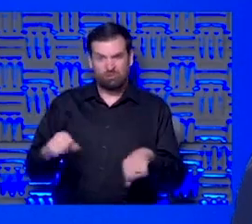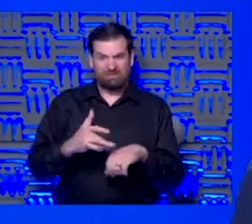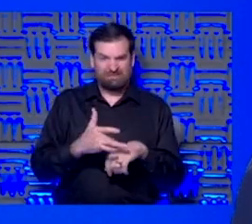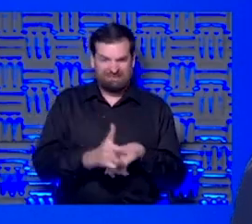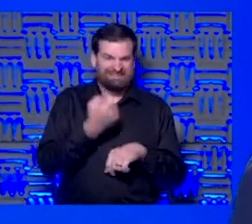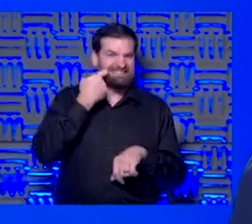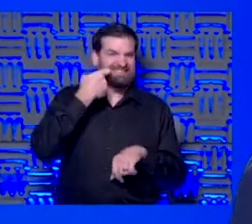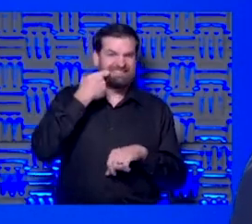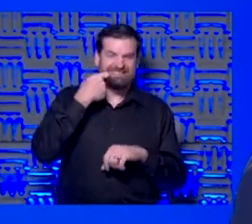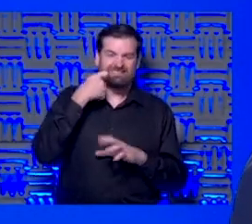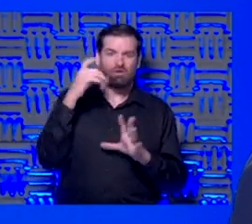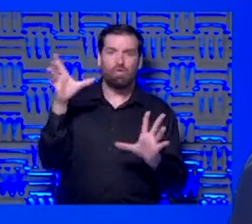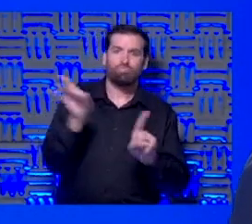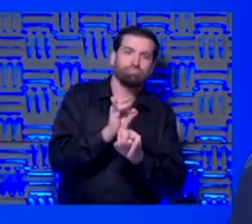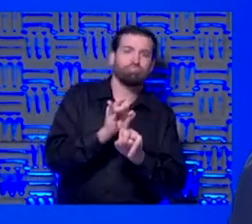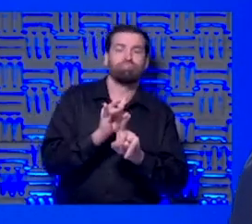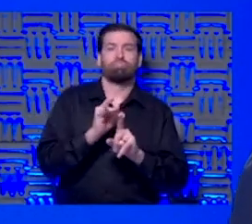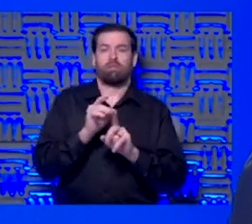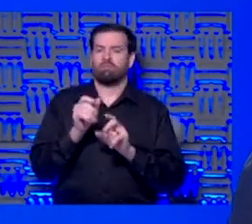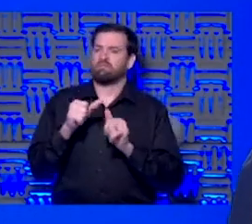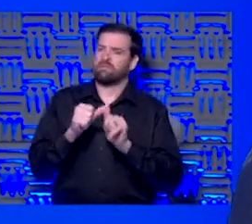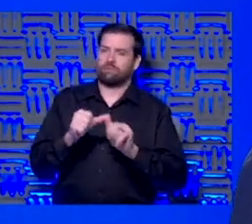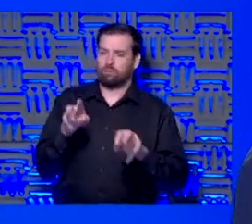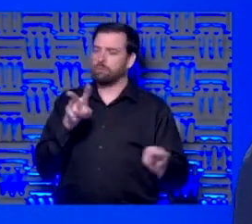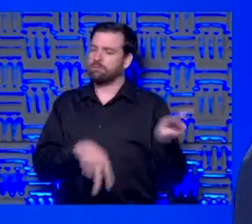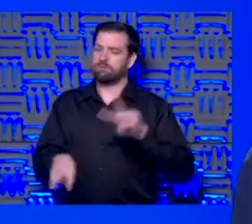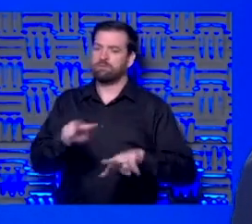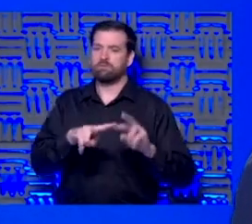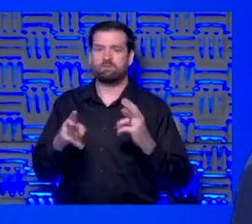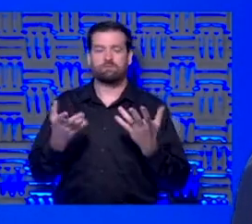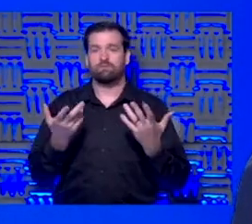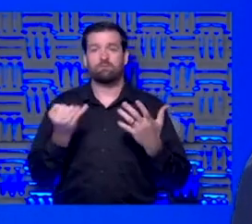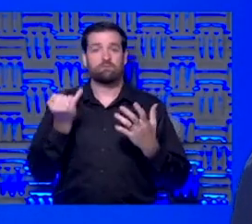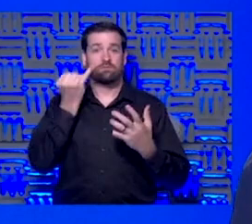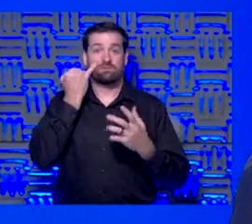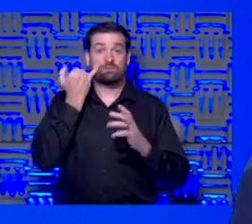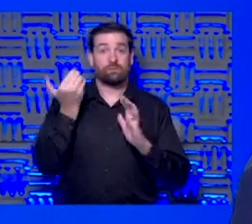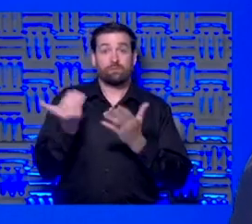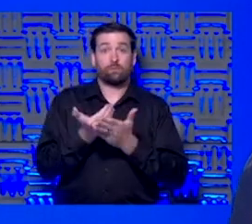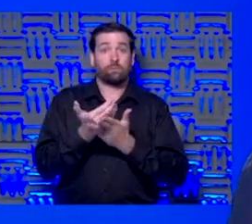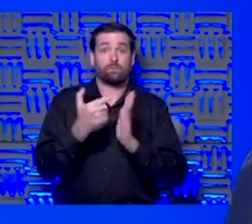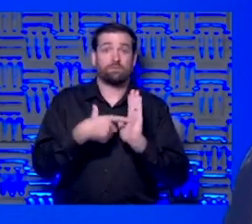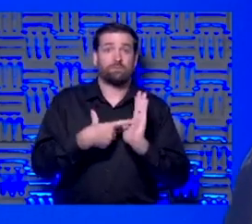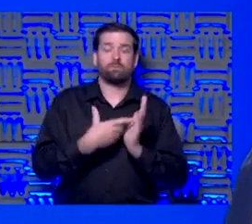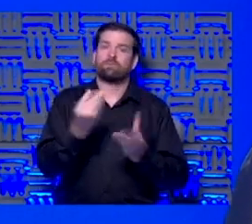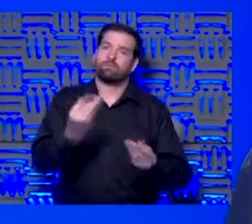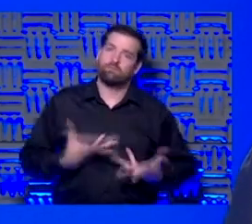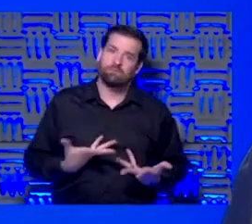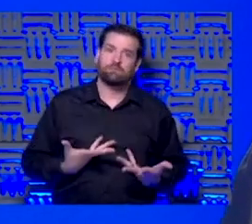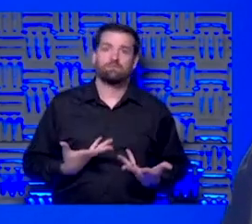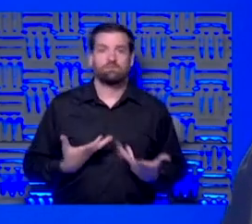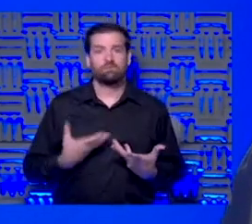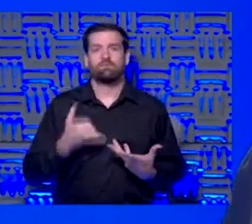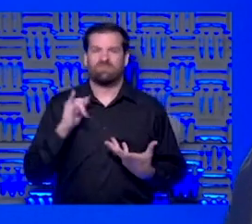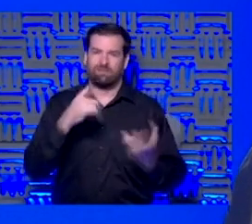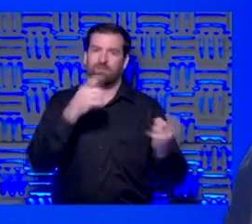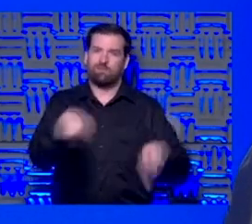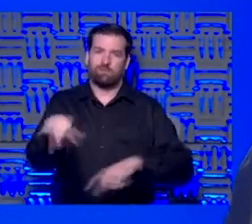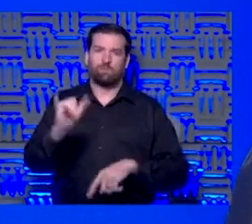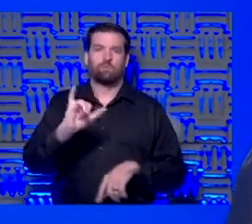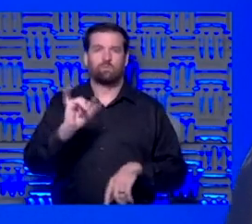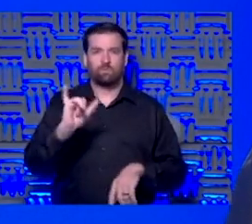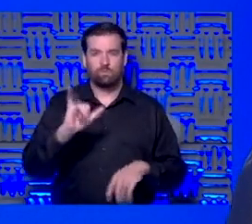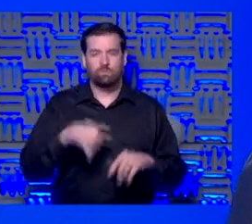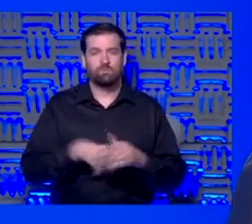We are continuing to monitor and always ask if you have new symptoms, let us know. So there is that going on as well.